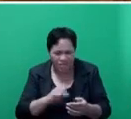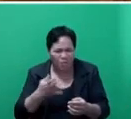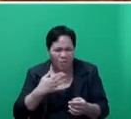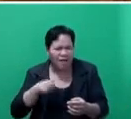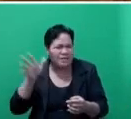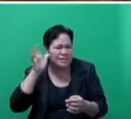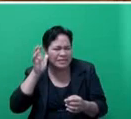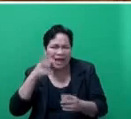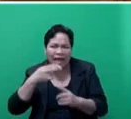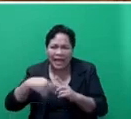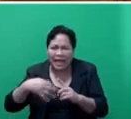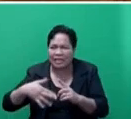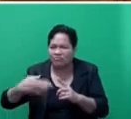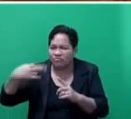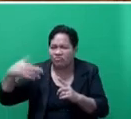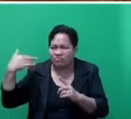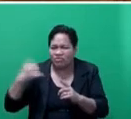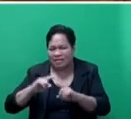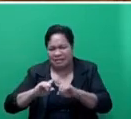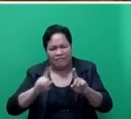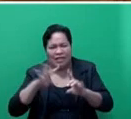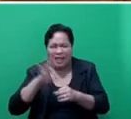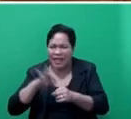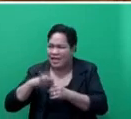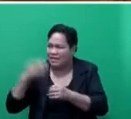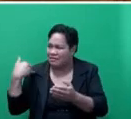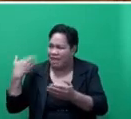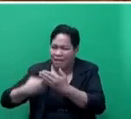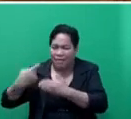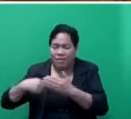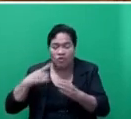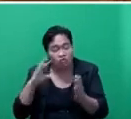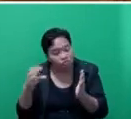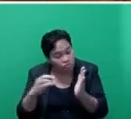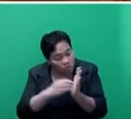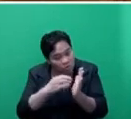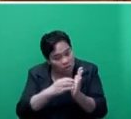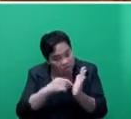the history of all the other elections that have taken place. Contents of the report